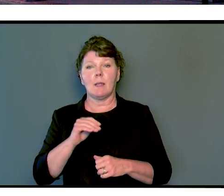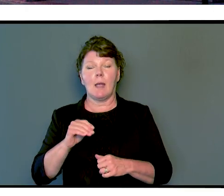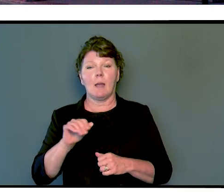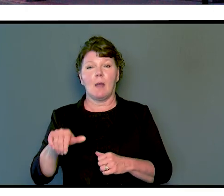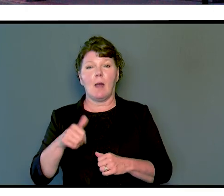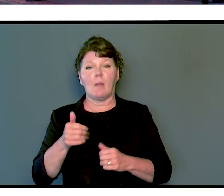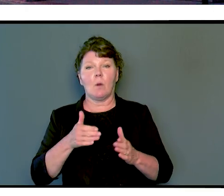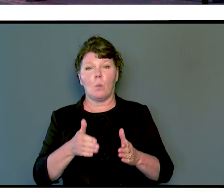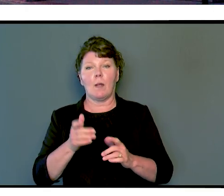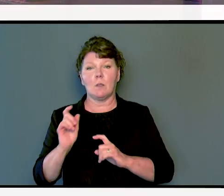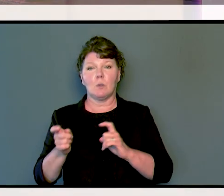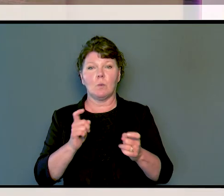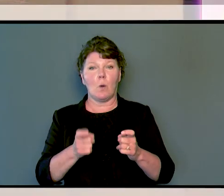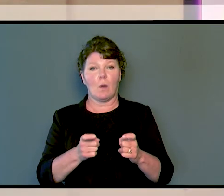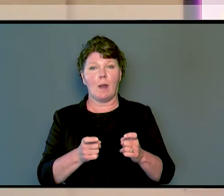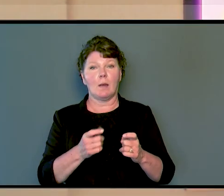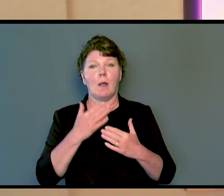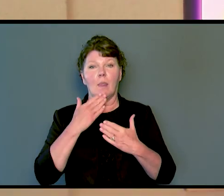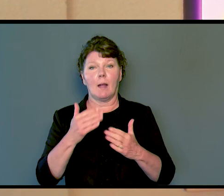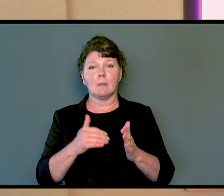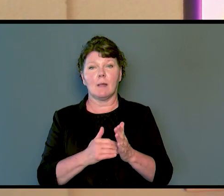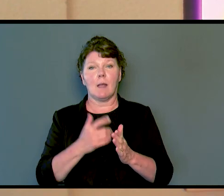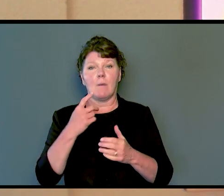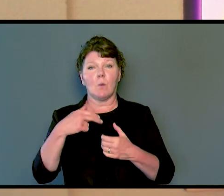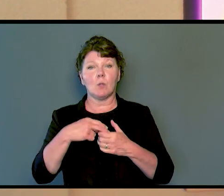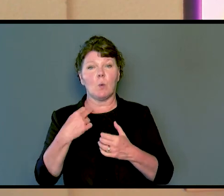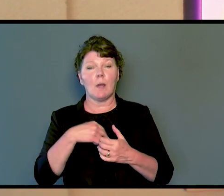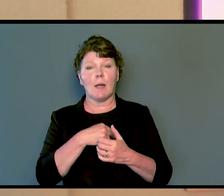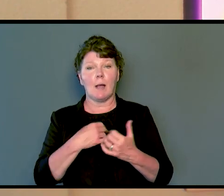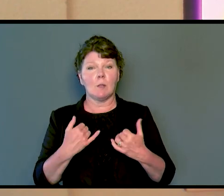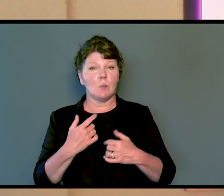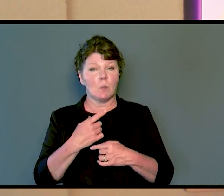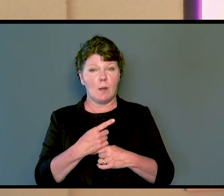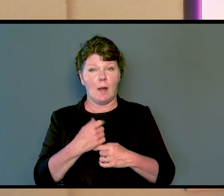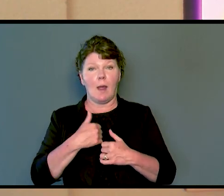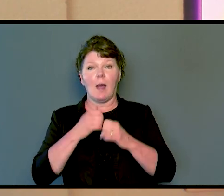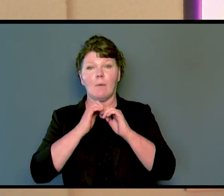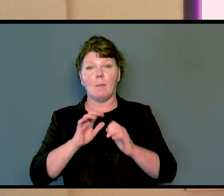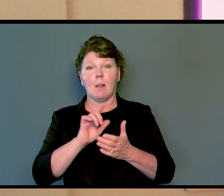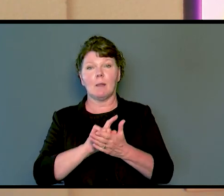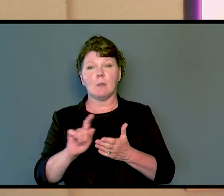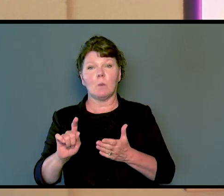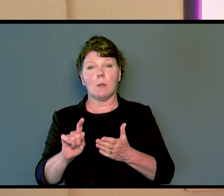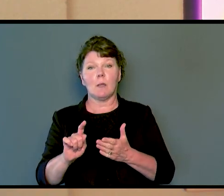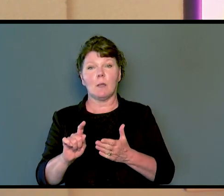locations, and additional ways to donate. Thank you again for joining us today, and have a